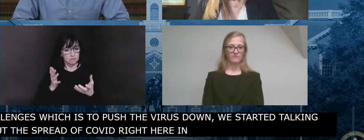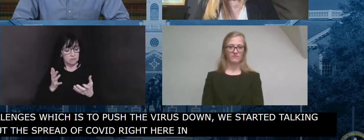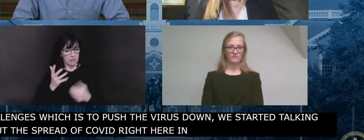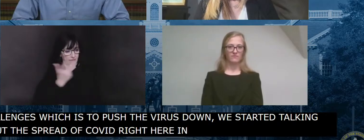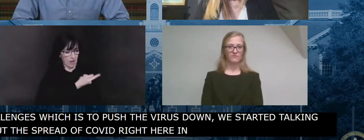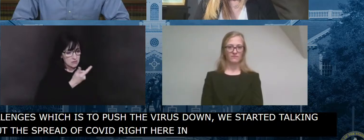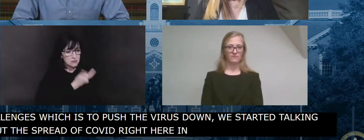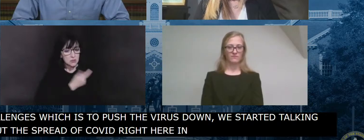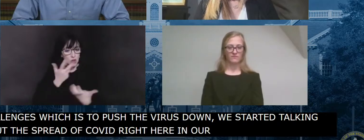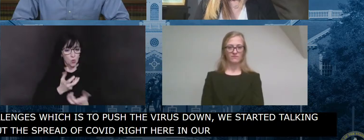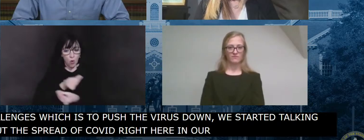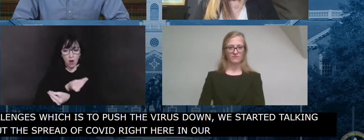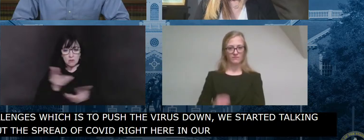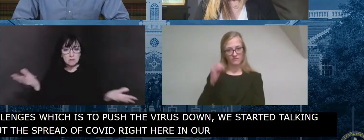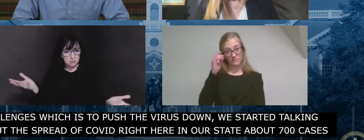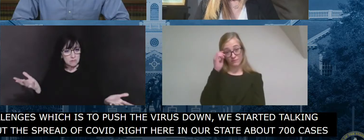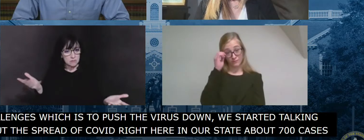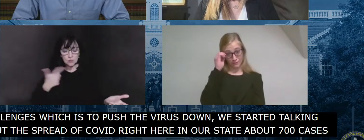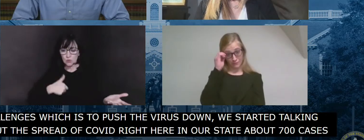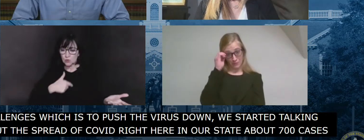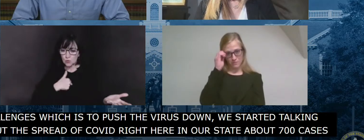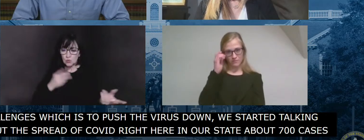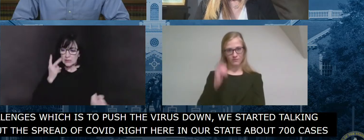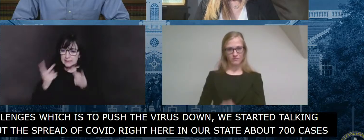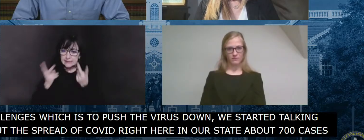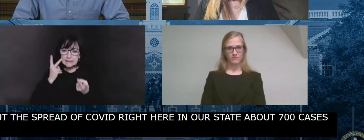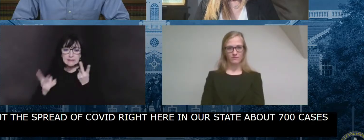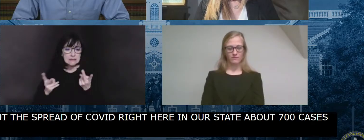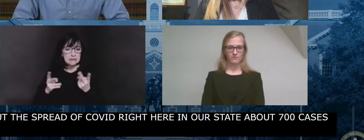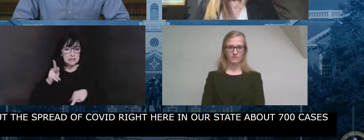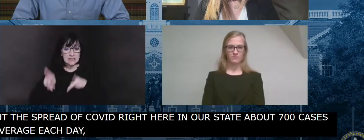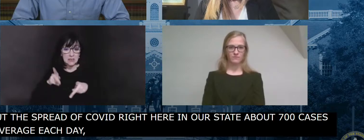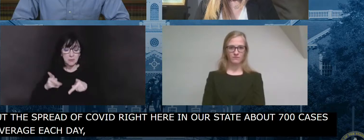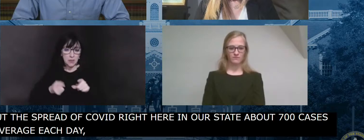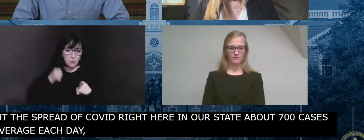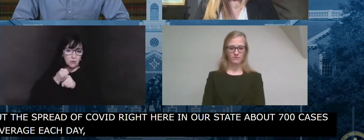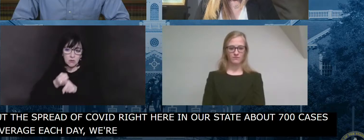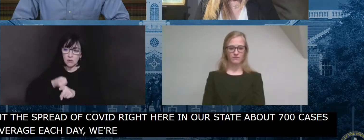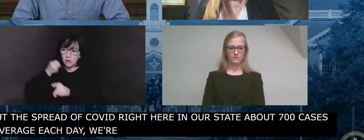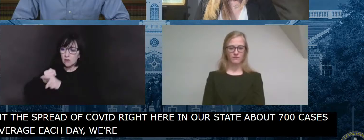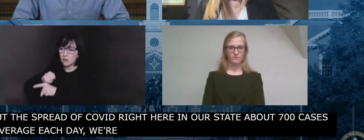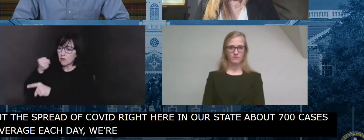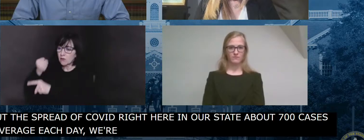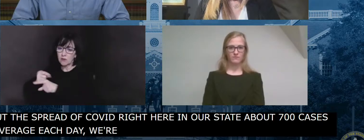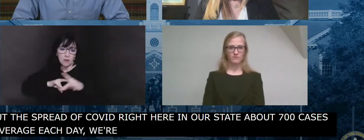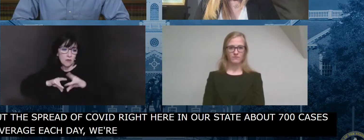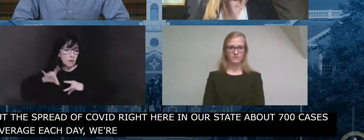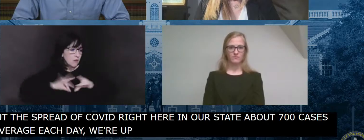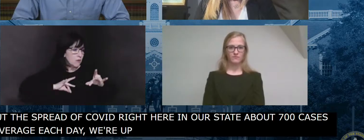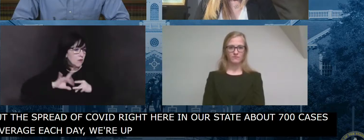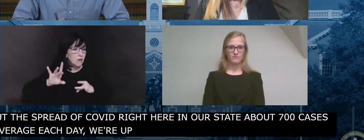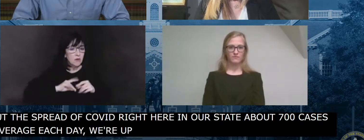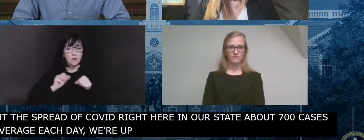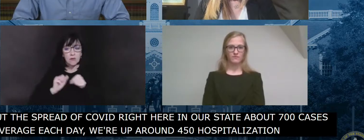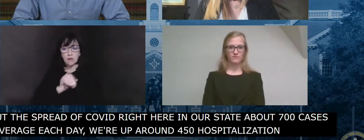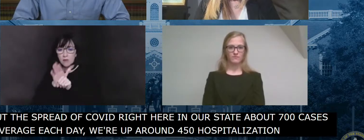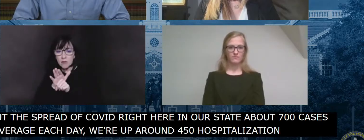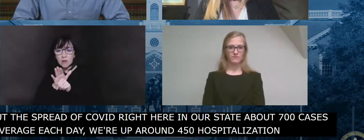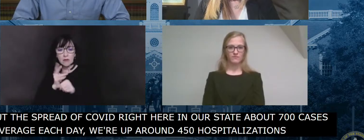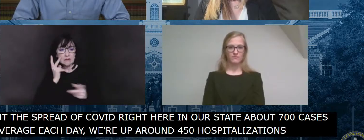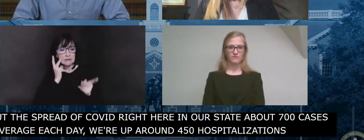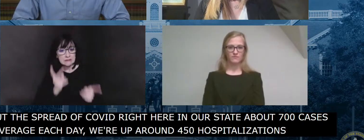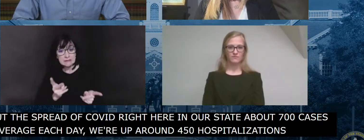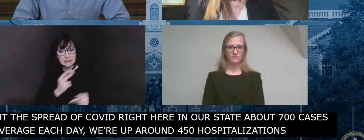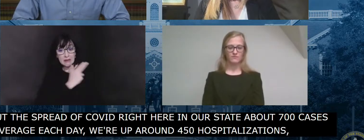cases so on average each day. We're up around 450 hospitalizations, a little bit lower. We're kind of flattening